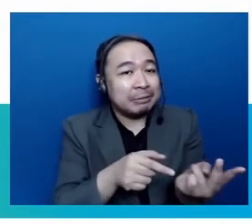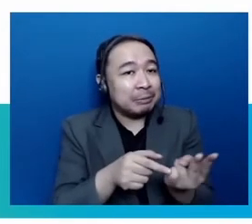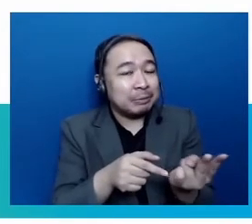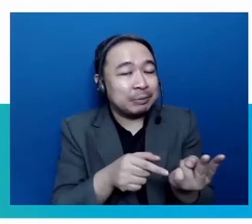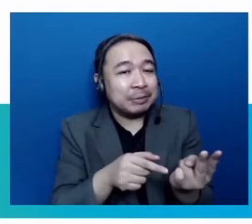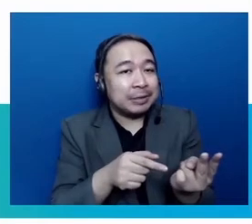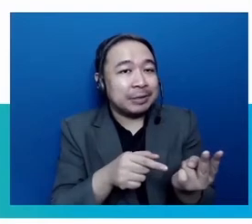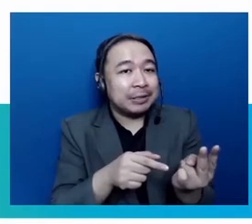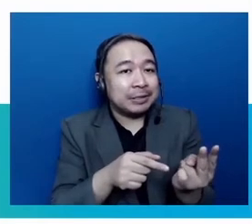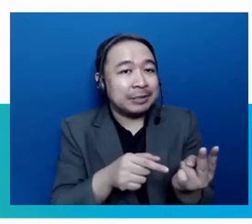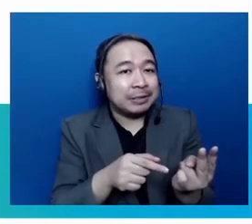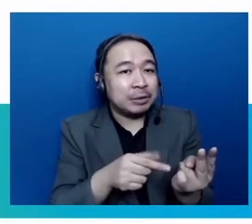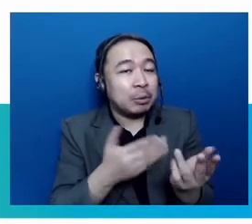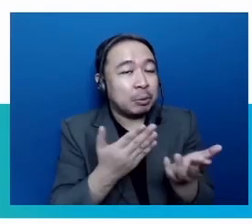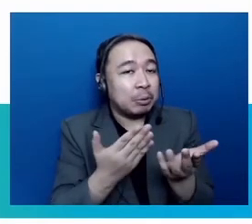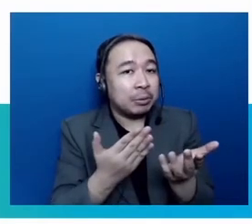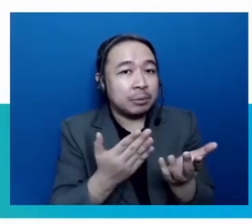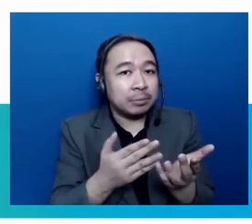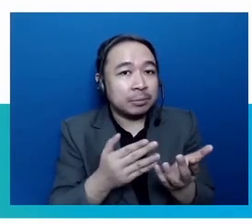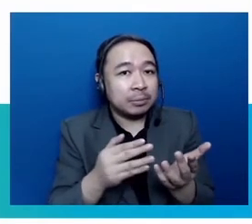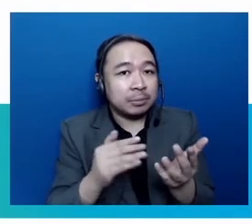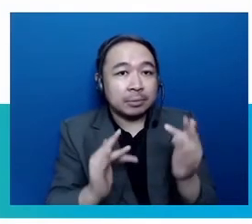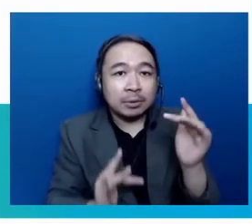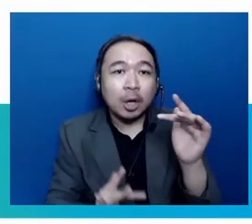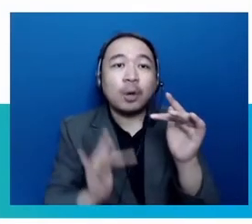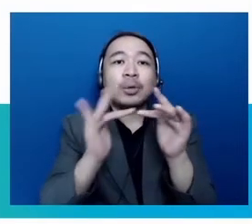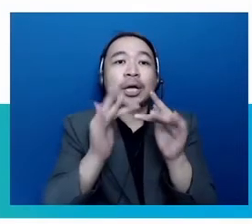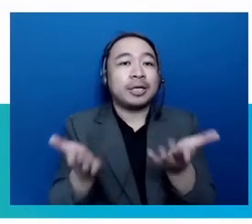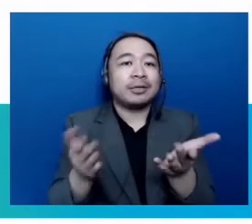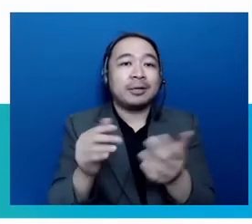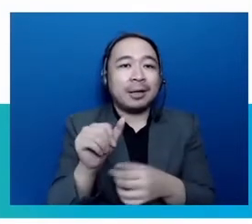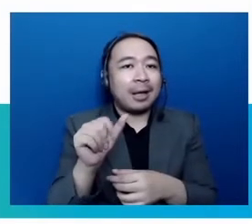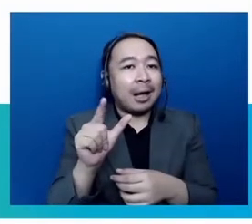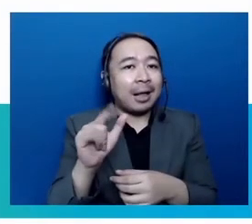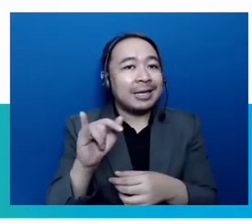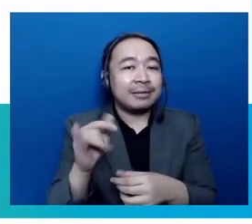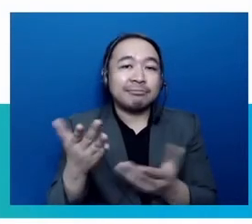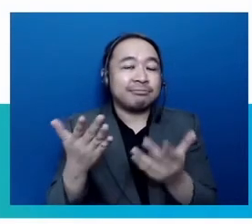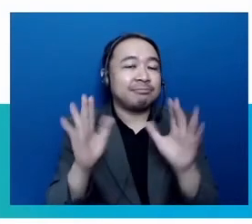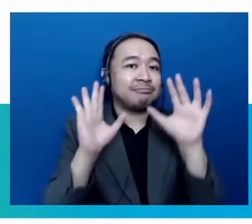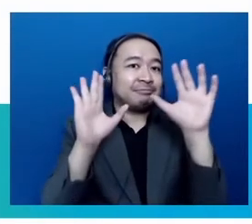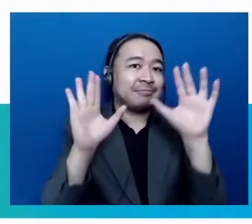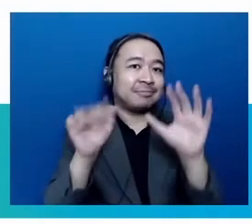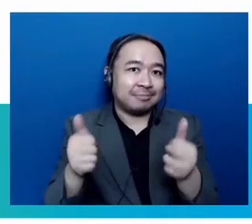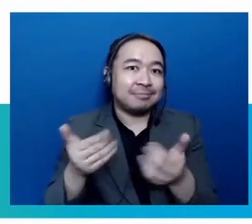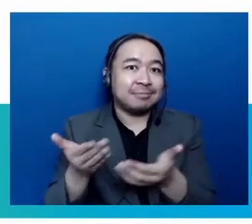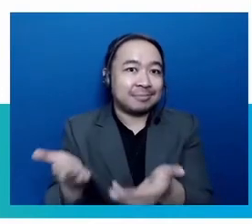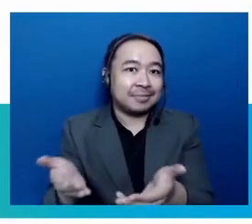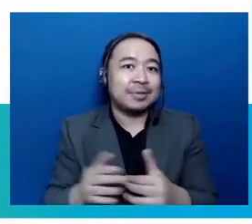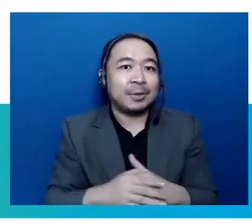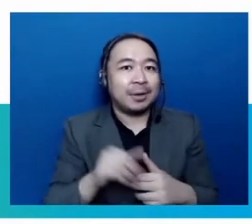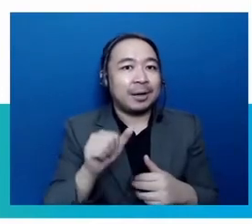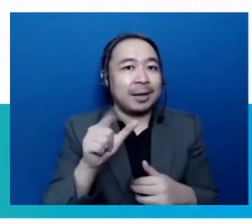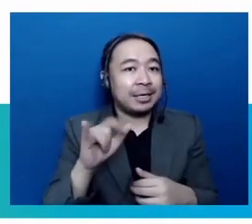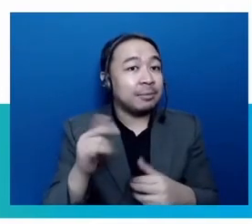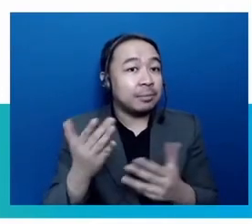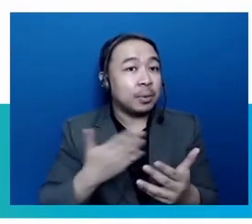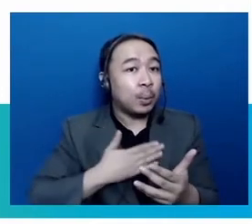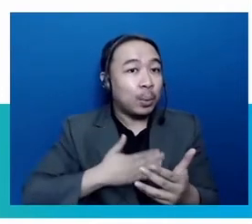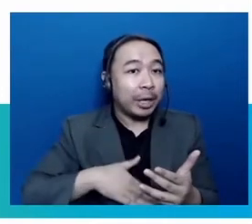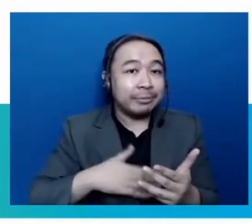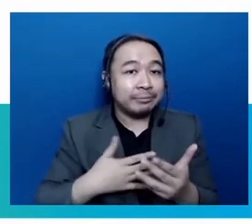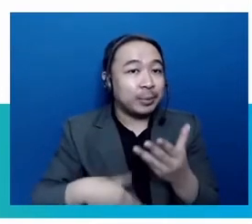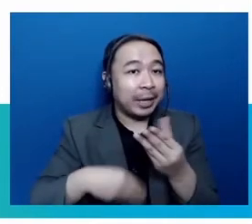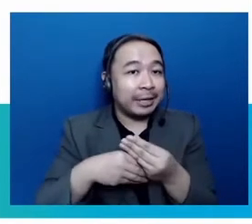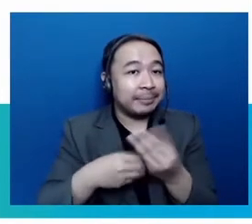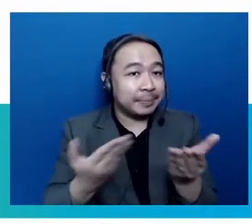your thoughts on how we can... Oh, you're back, Ali Ferretti. Great. So we'll have Ali Ferretti go, and if you guys want to chime in. But